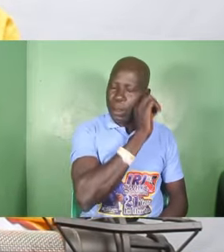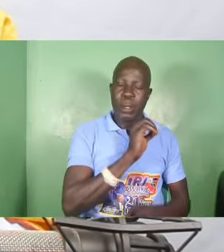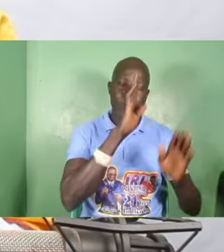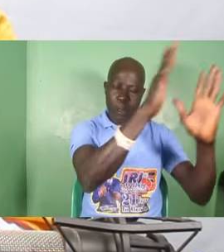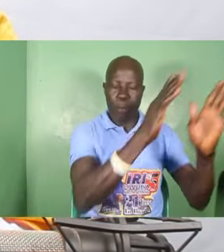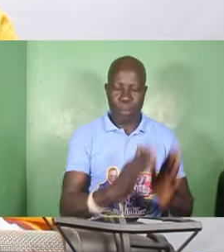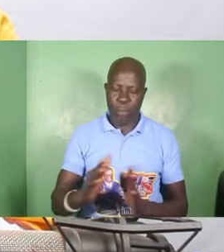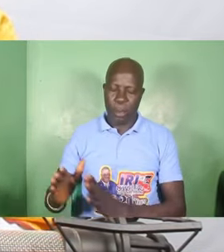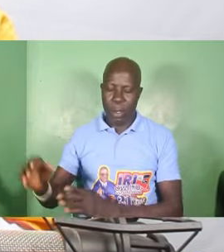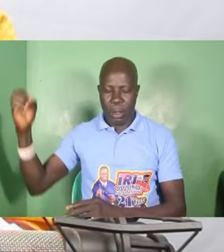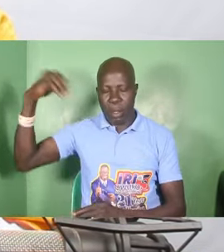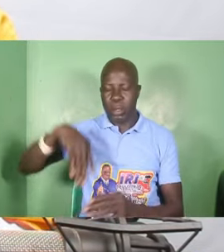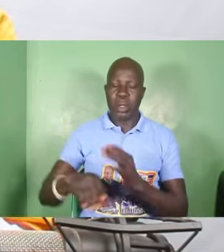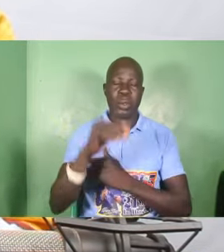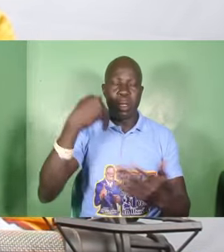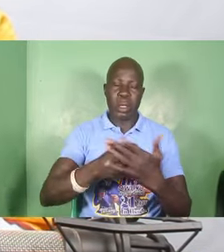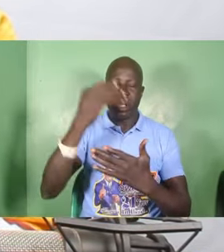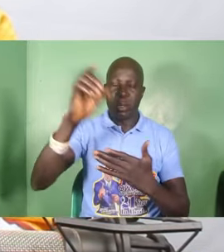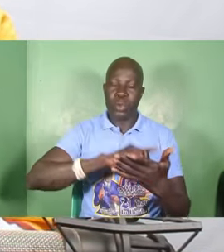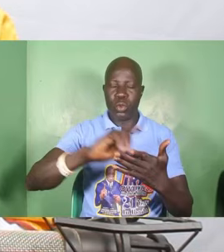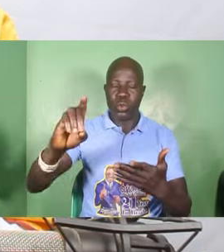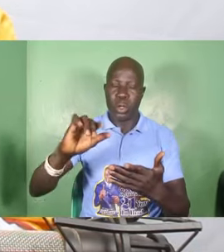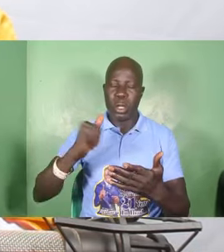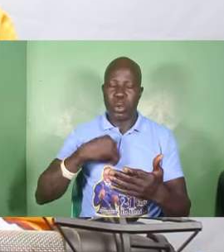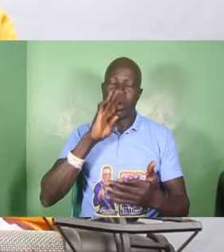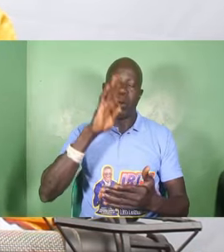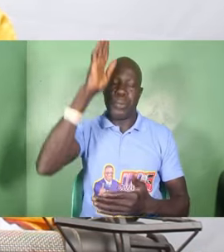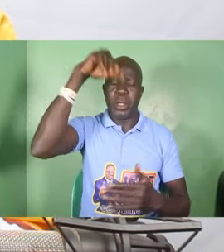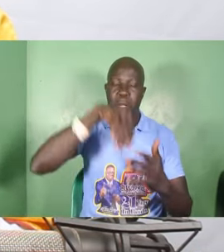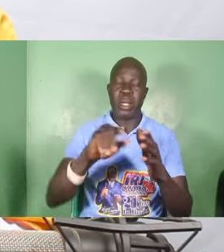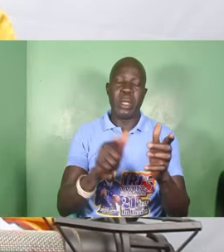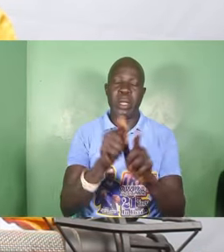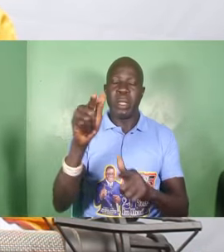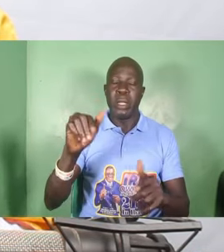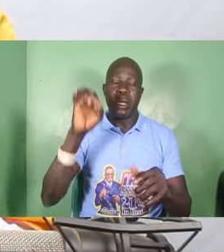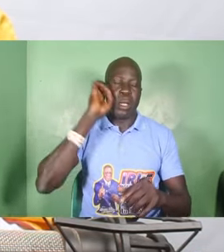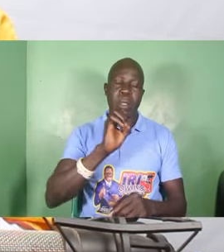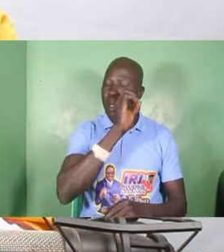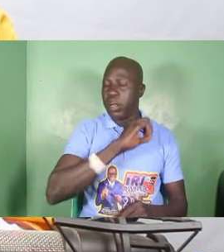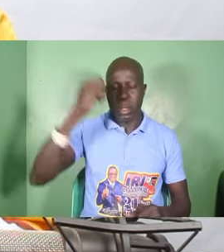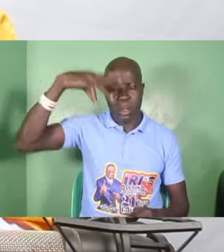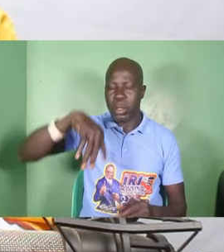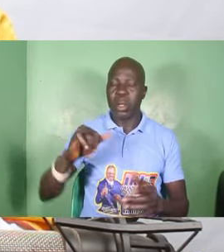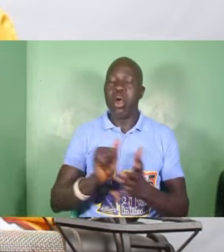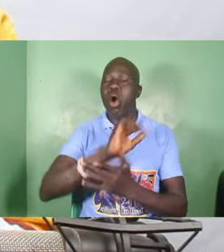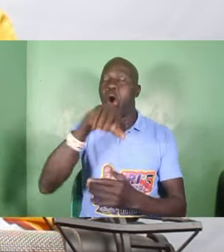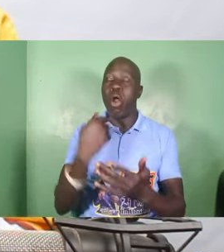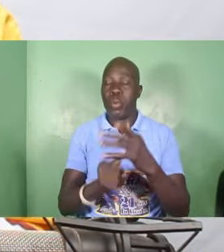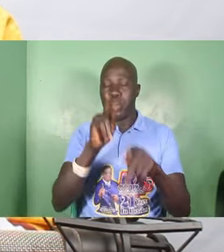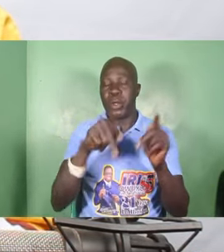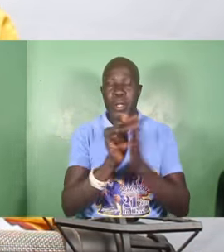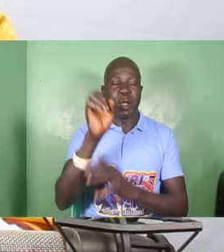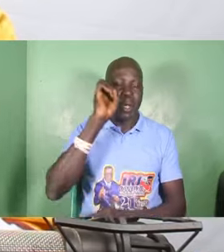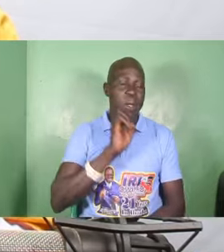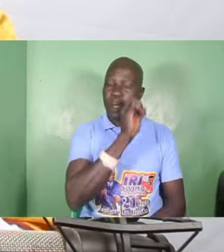be prepared. Lagbara Olorun. By the power of God. Ose tumboy. This coming week. Ade Adoekiti. We'll get to Adoekiti. Lagbara Olorun. By the power of God. Bejo wale kiti emora le. Those